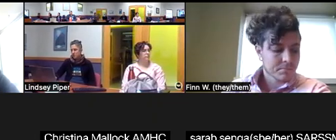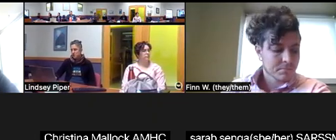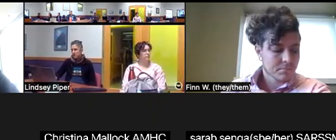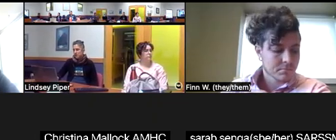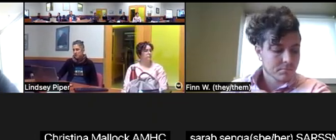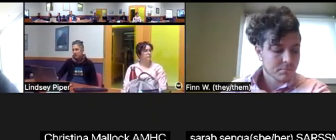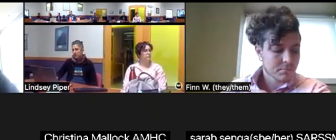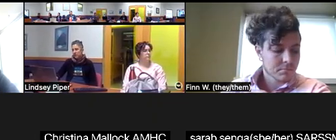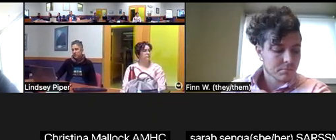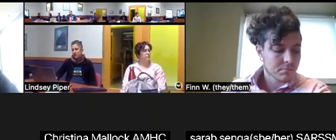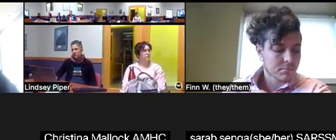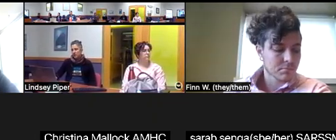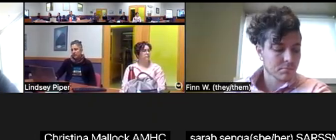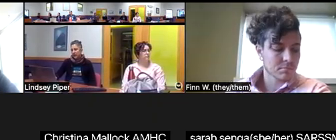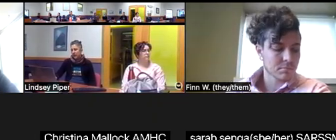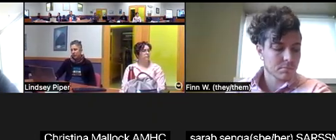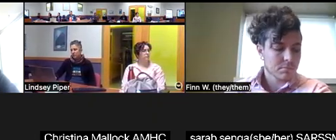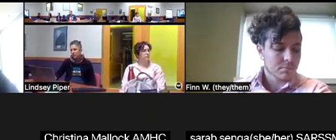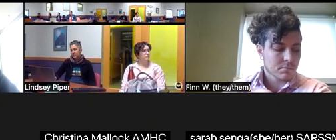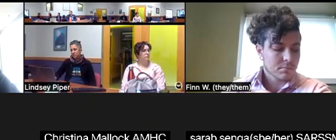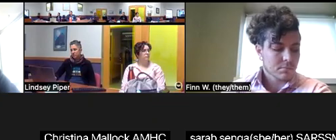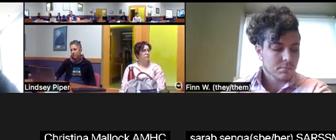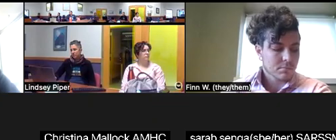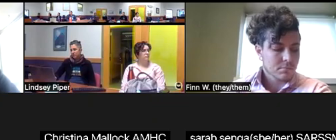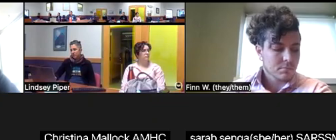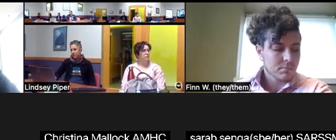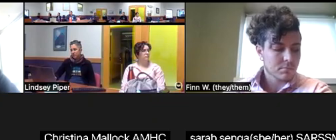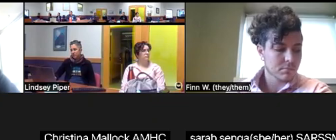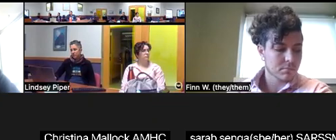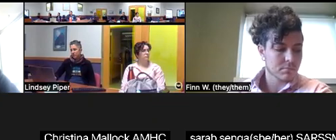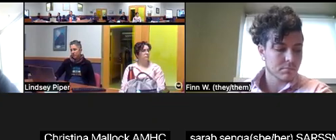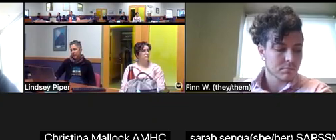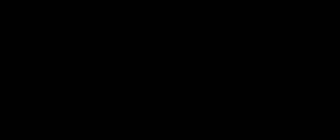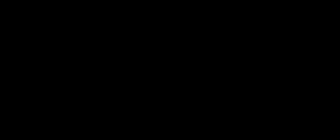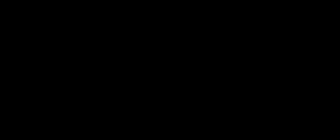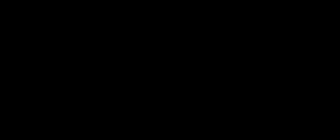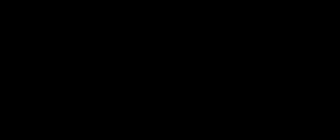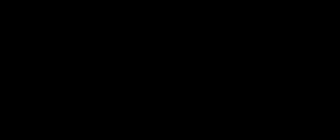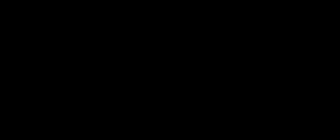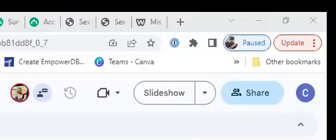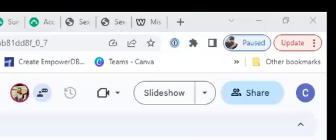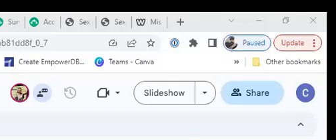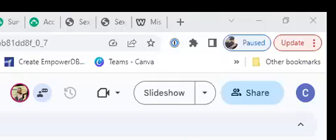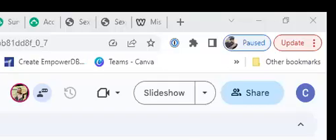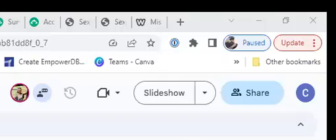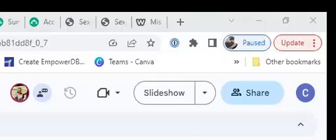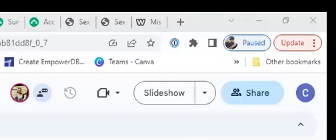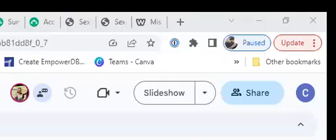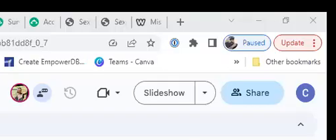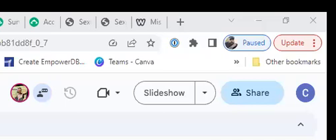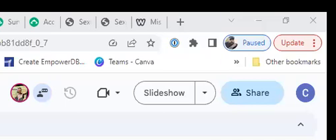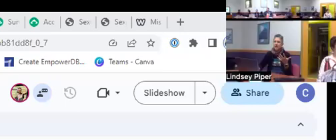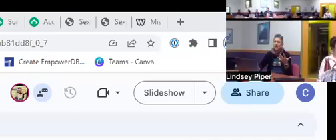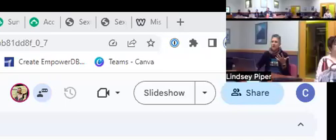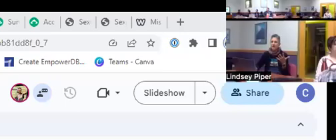trauma. And we can talk to them about how stress and trauma can impact mental and physical health, or that's something that we should